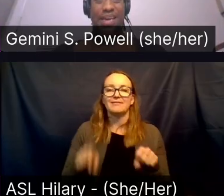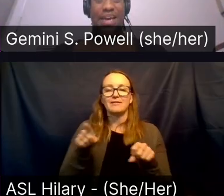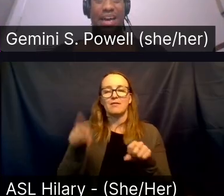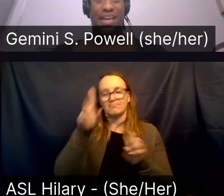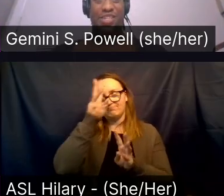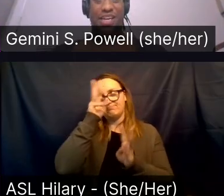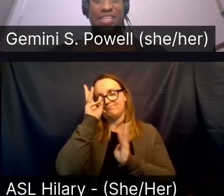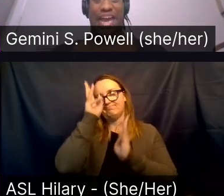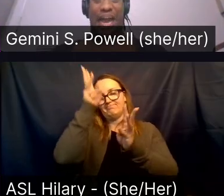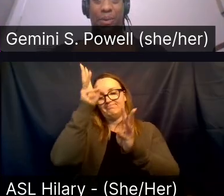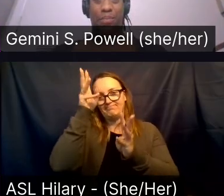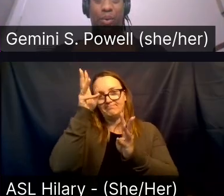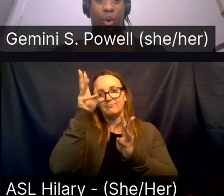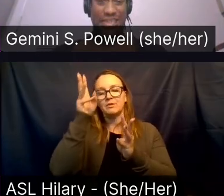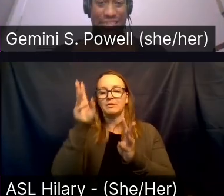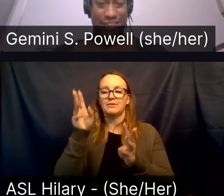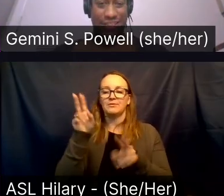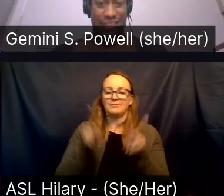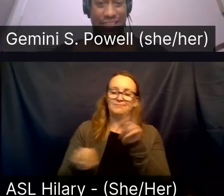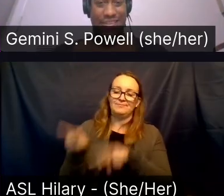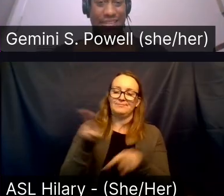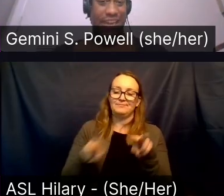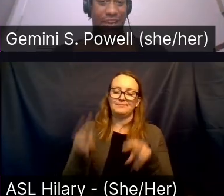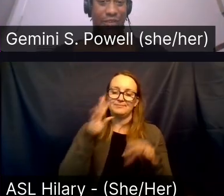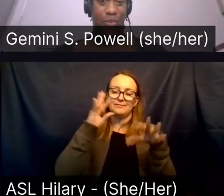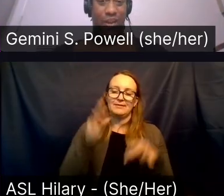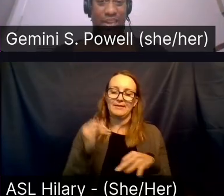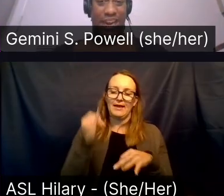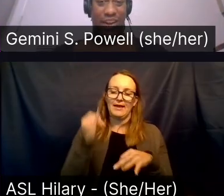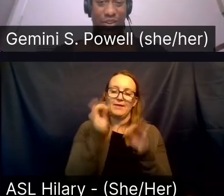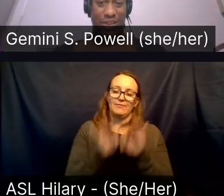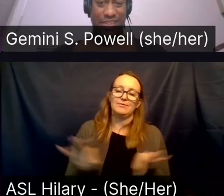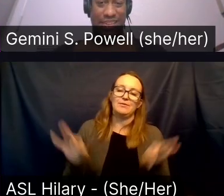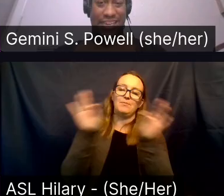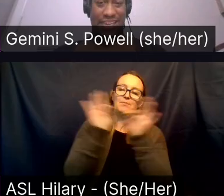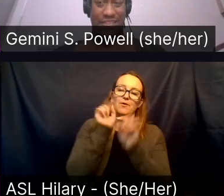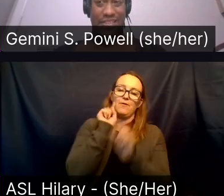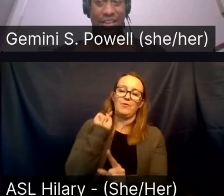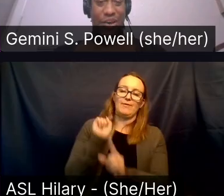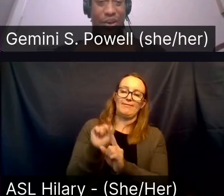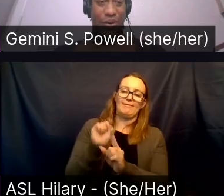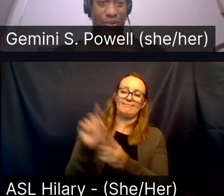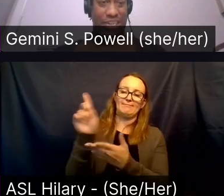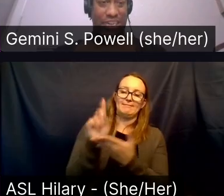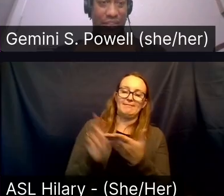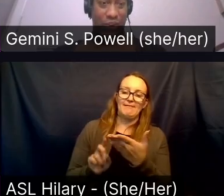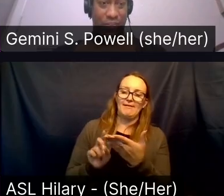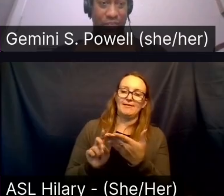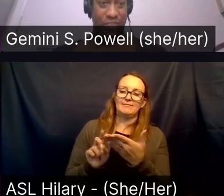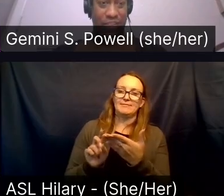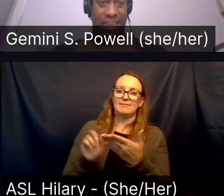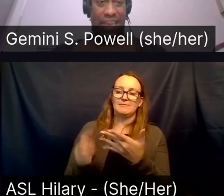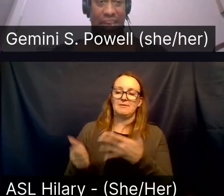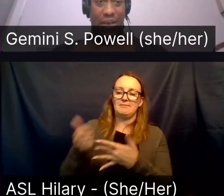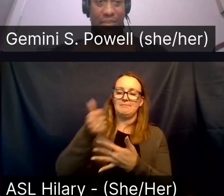to judge how important the design of one characteristic is over